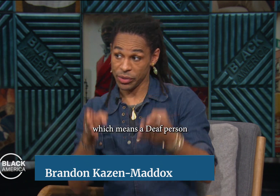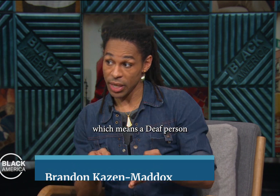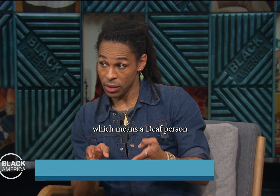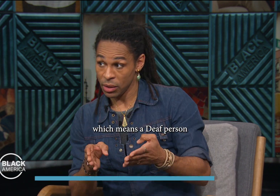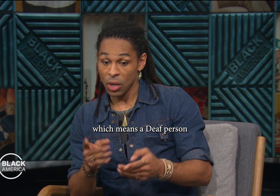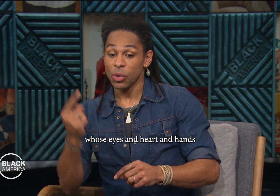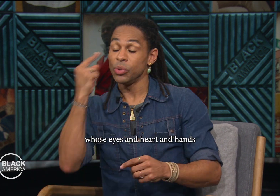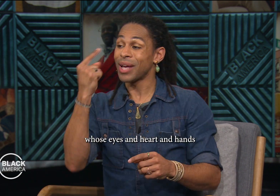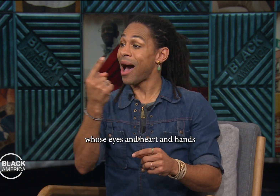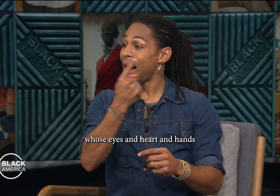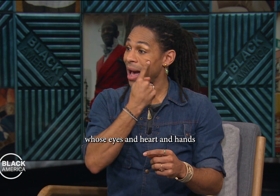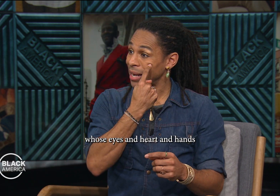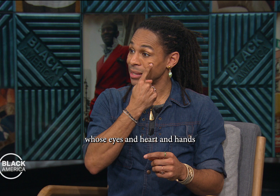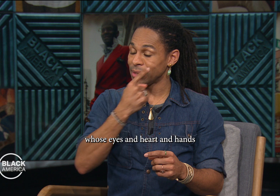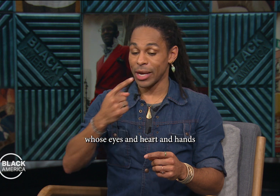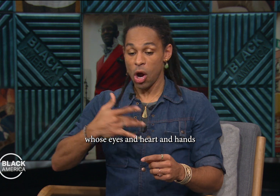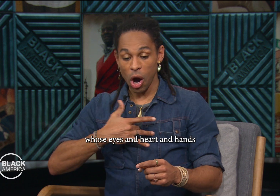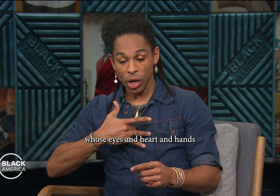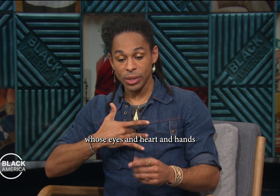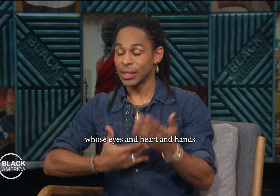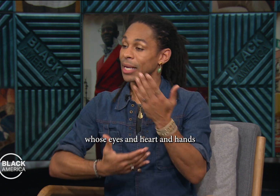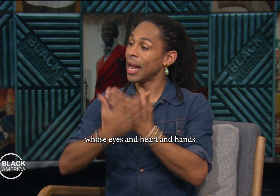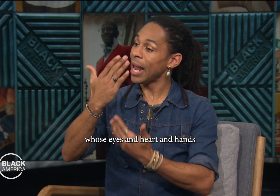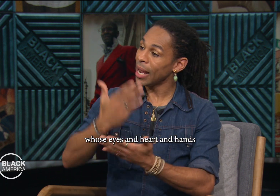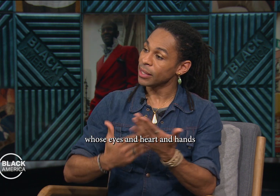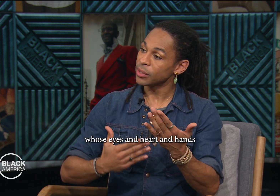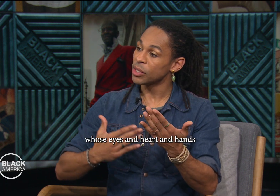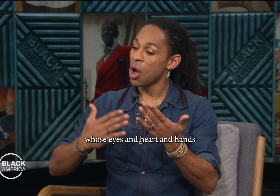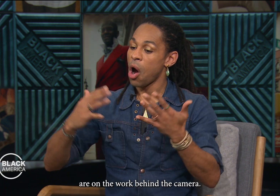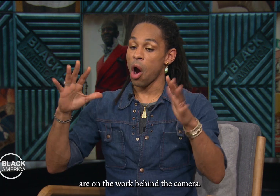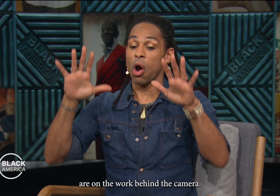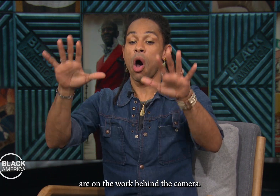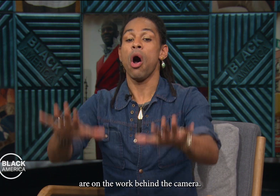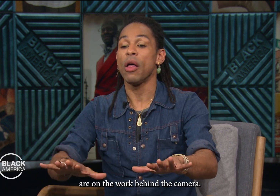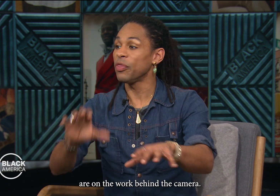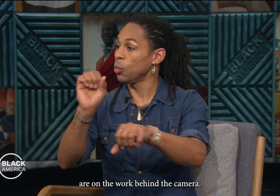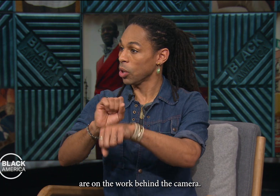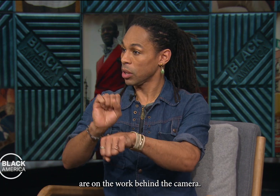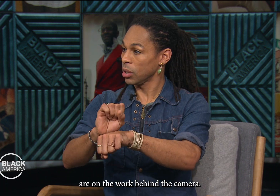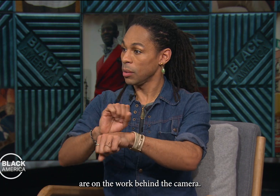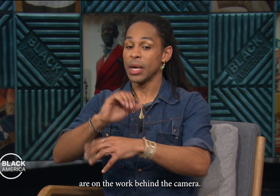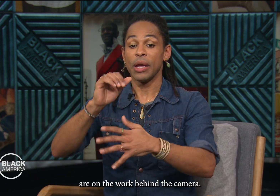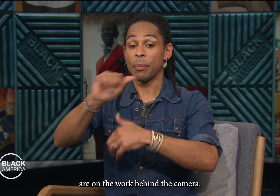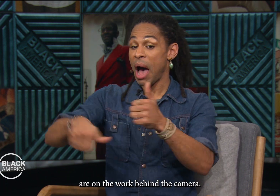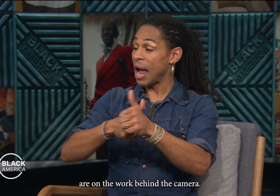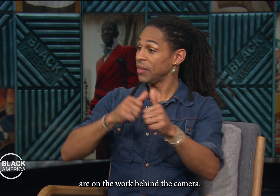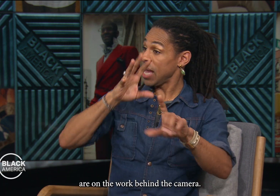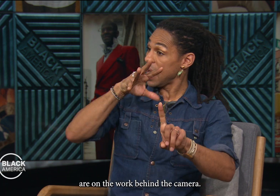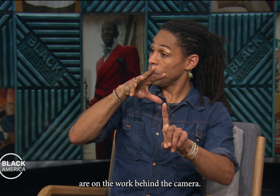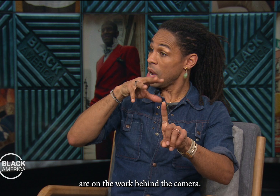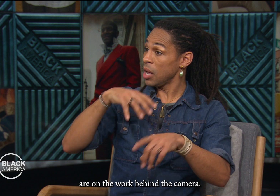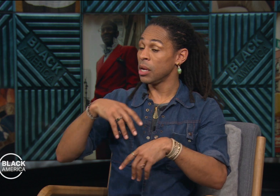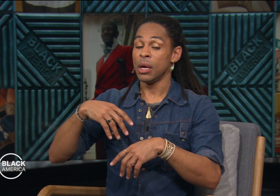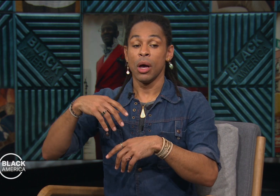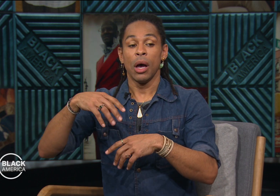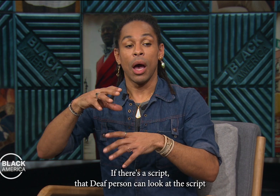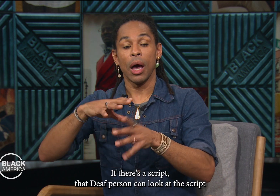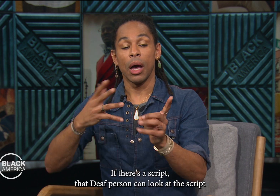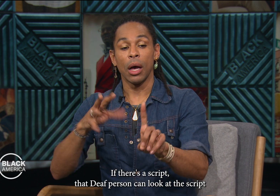deaf person whose eyes and heart and hands are on the work. Behind the